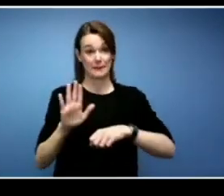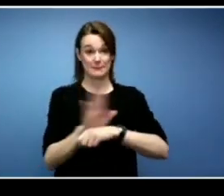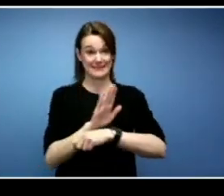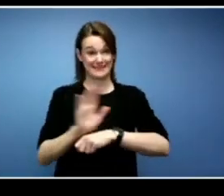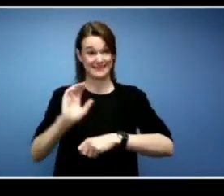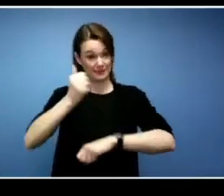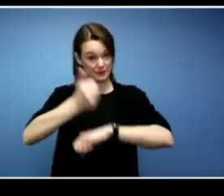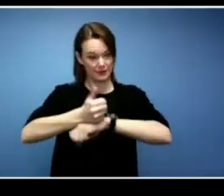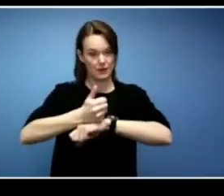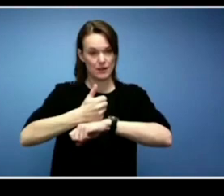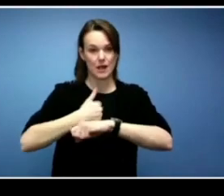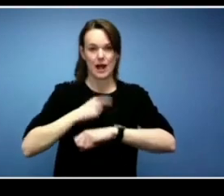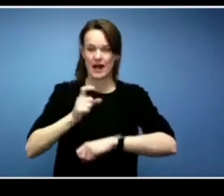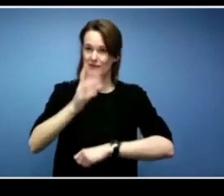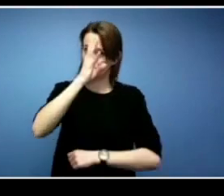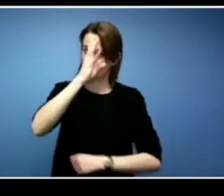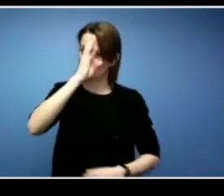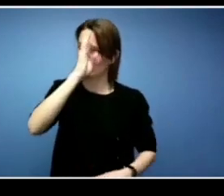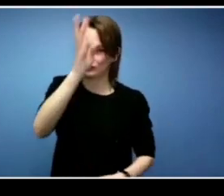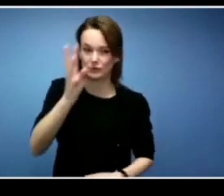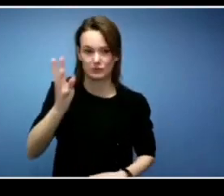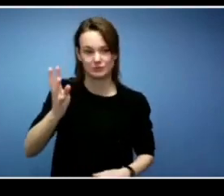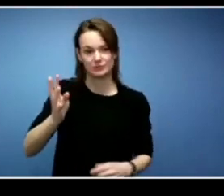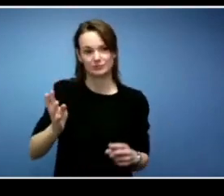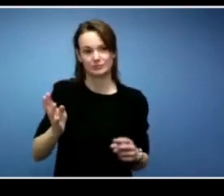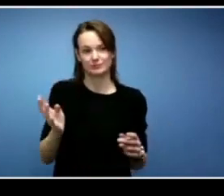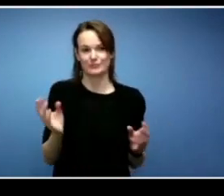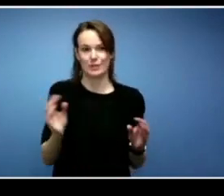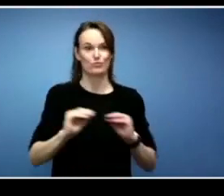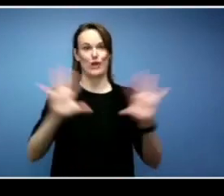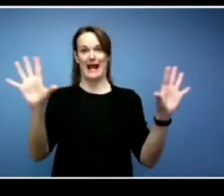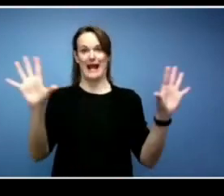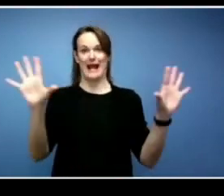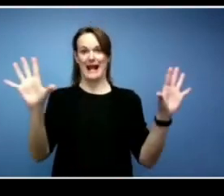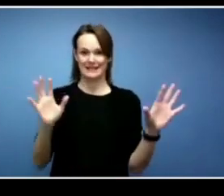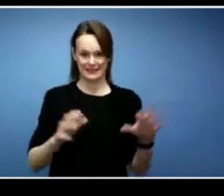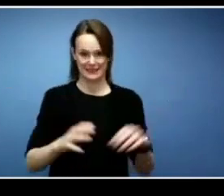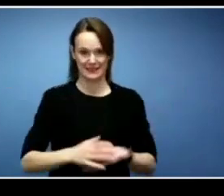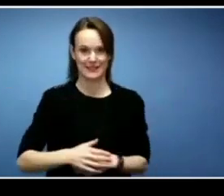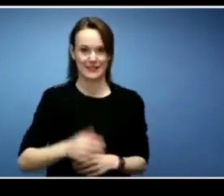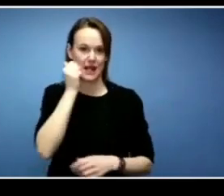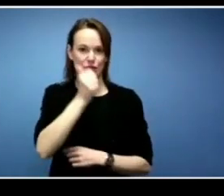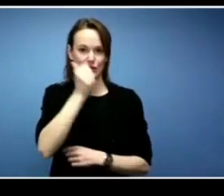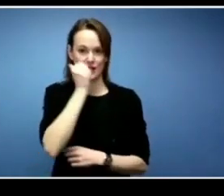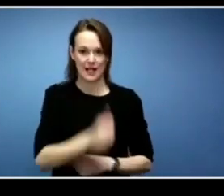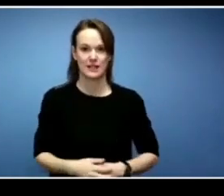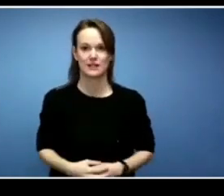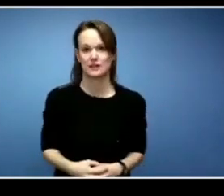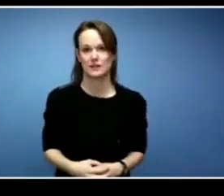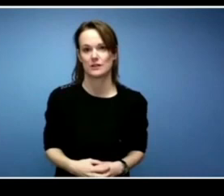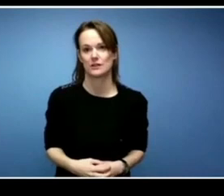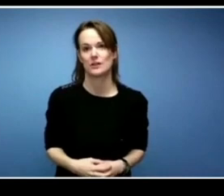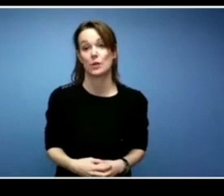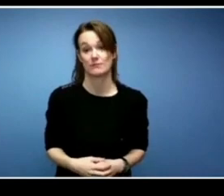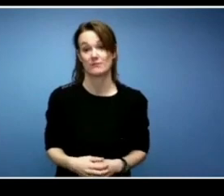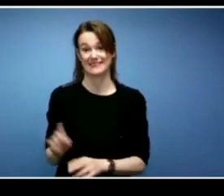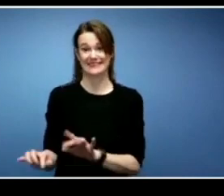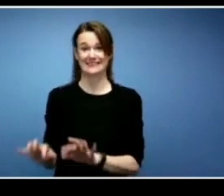day. Thank you. I love it. Creating light is the goal every